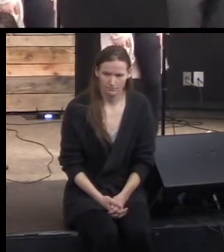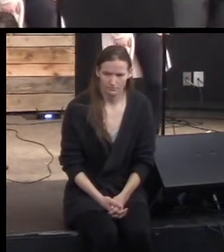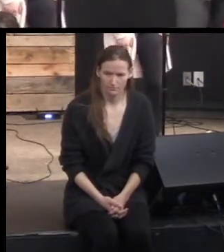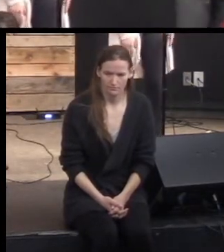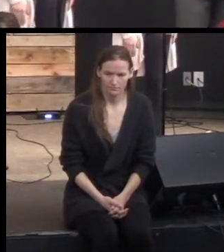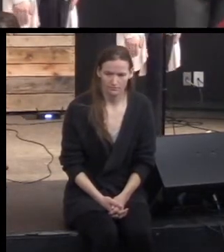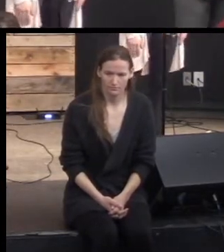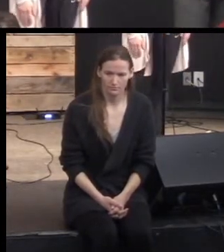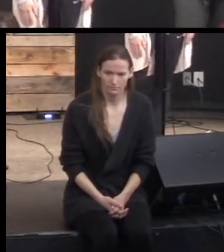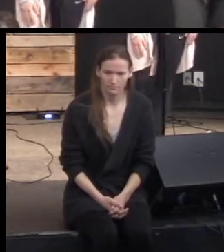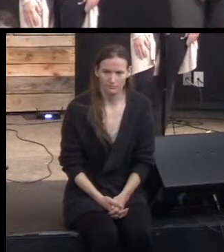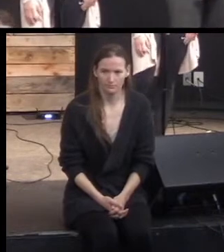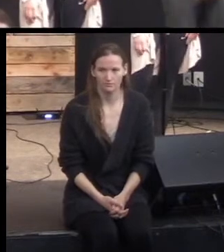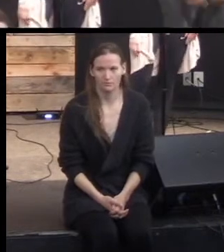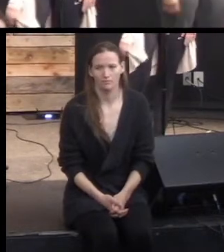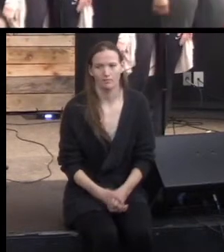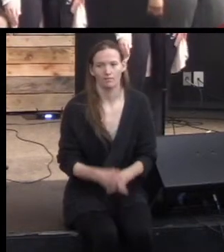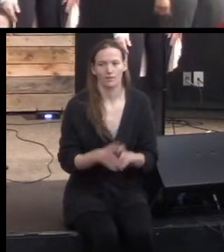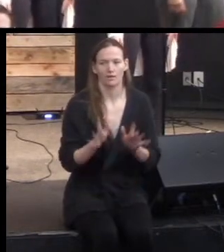The